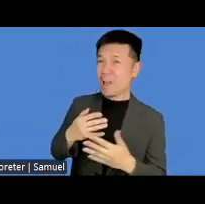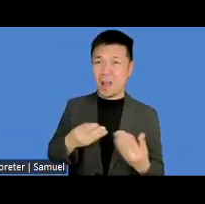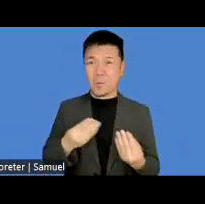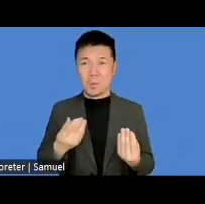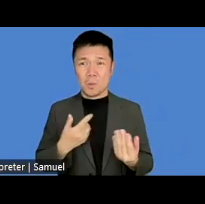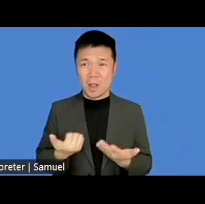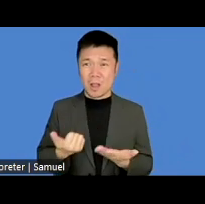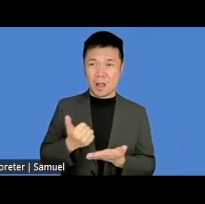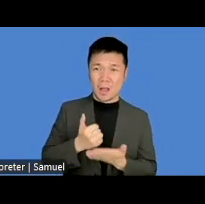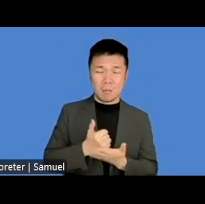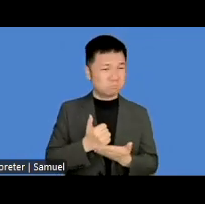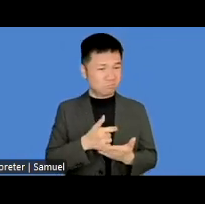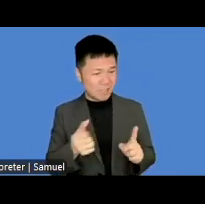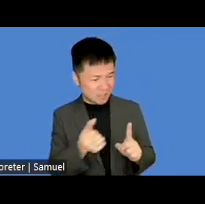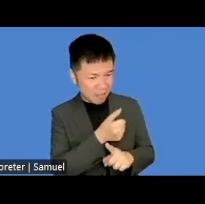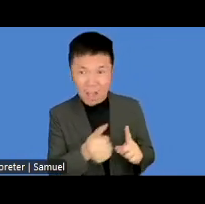Thank you.